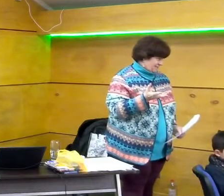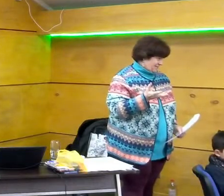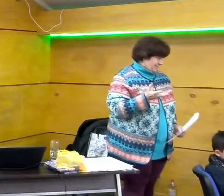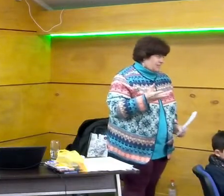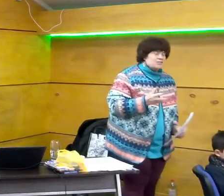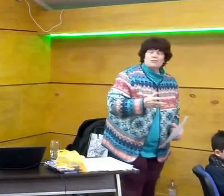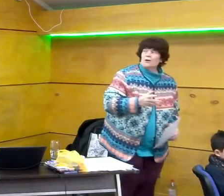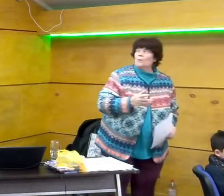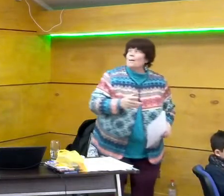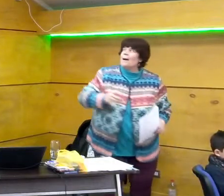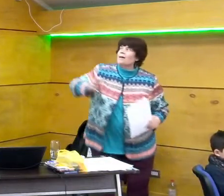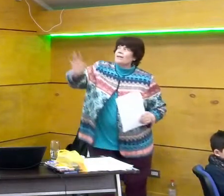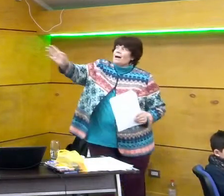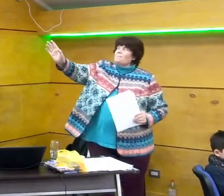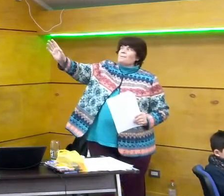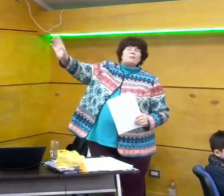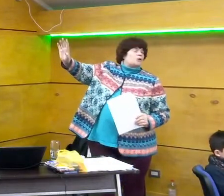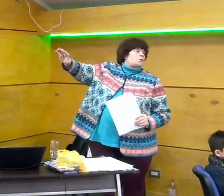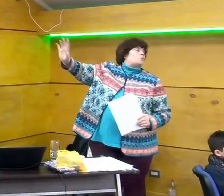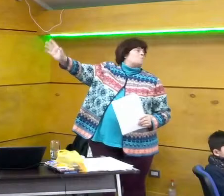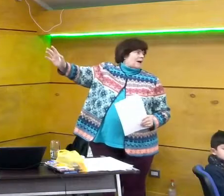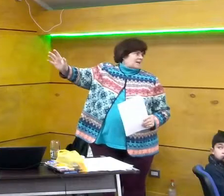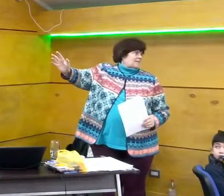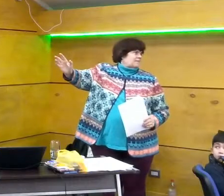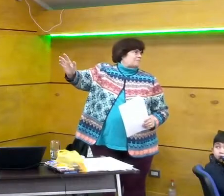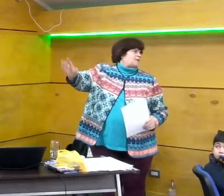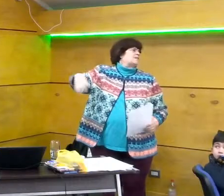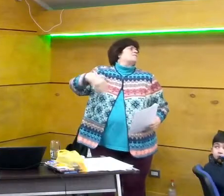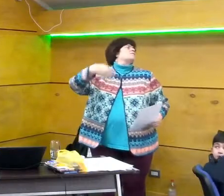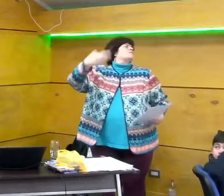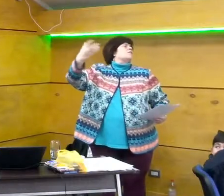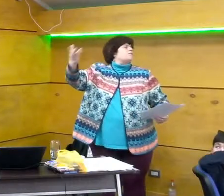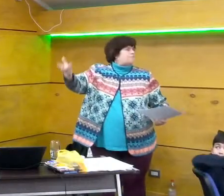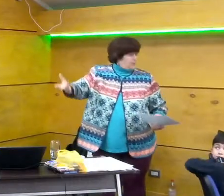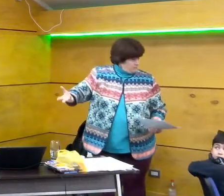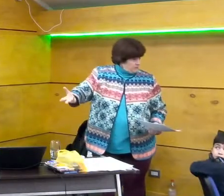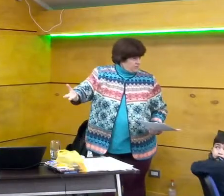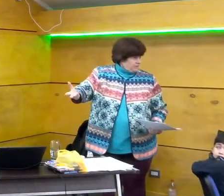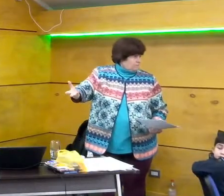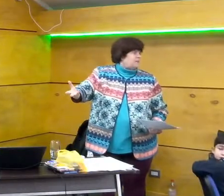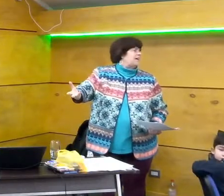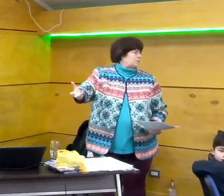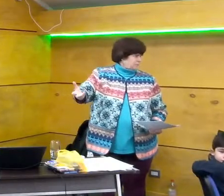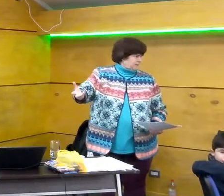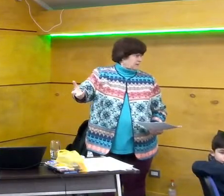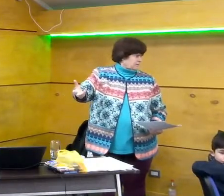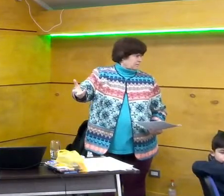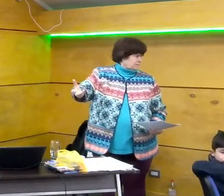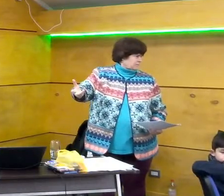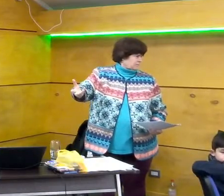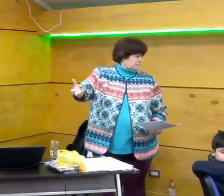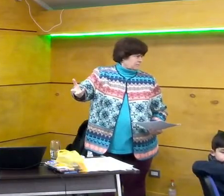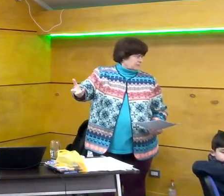okay? So, a lot of people know who Bach is because he's a very famous piano